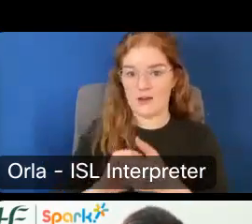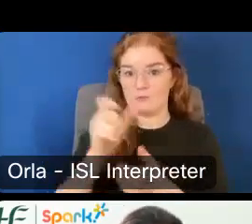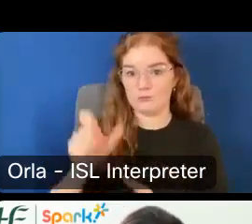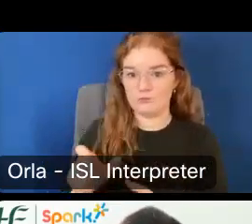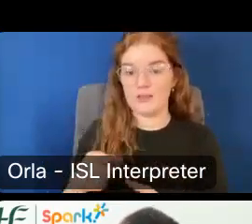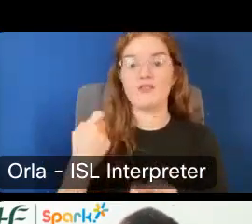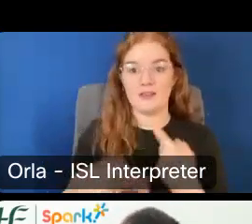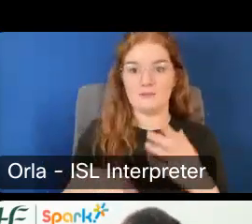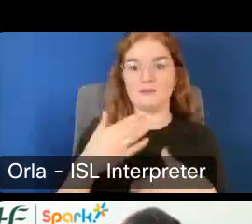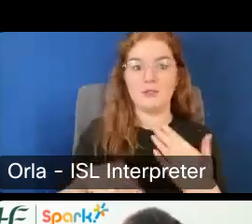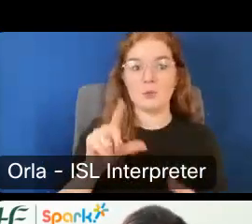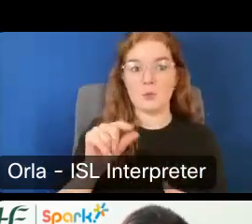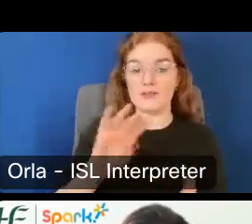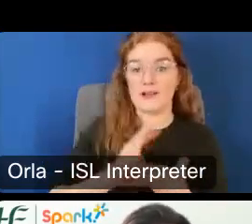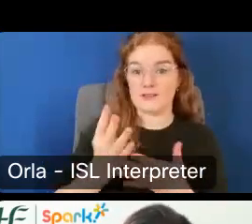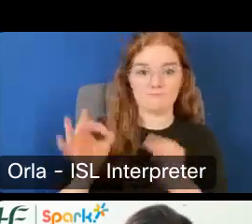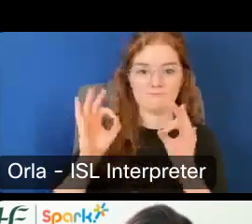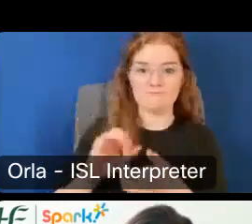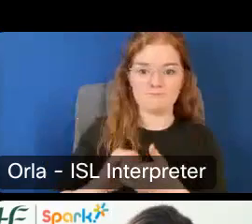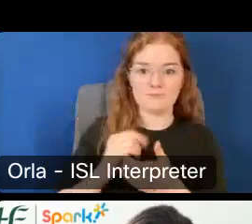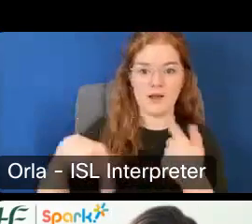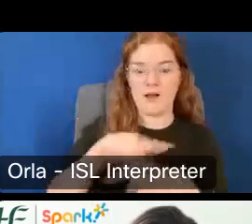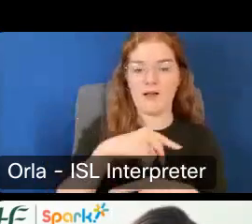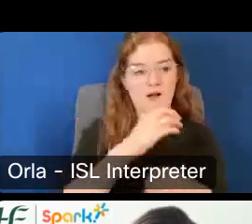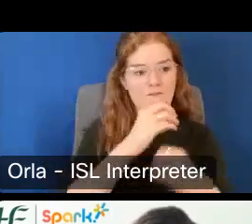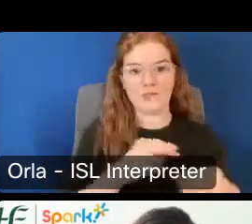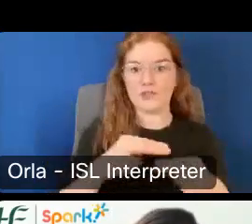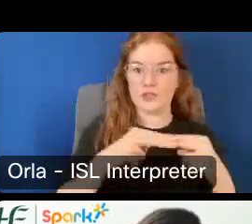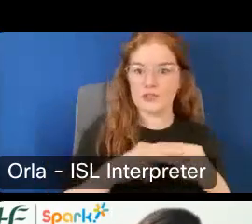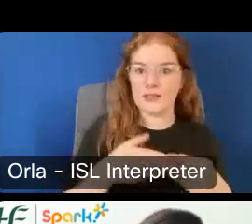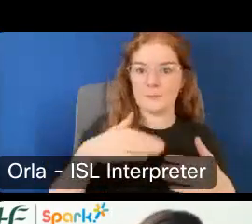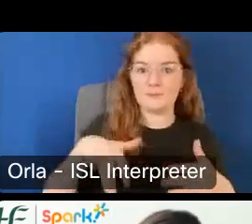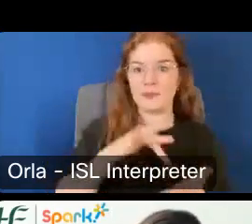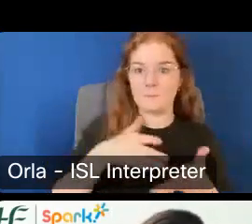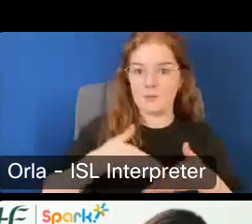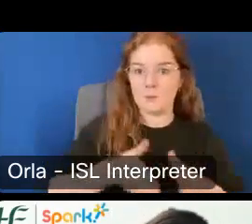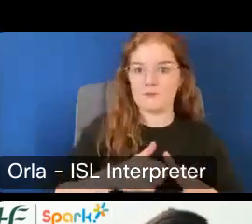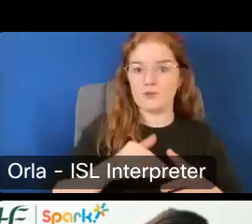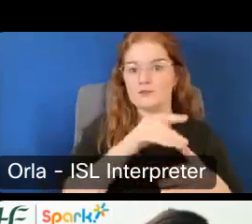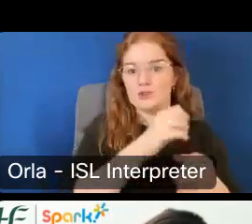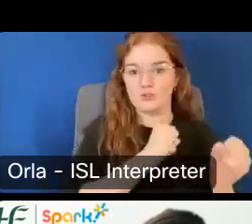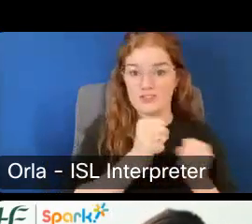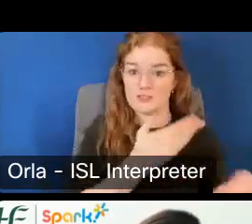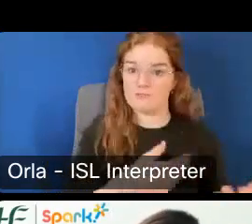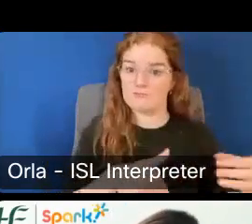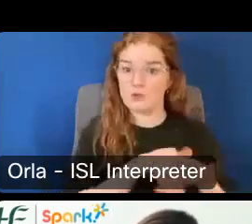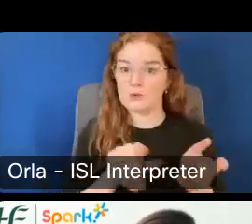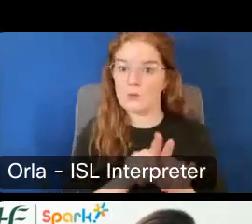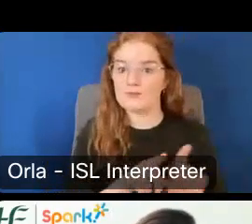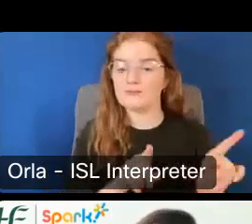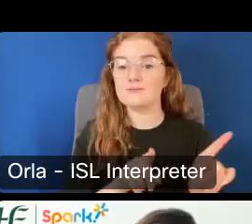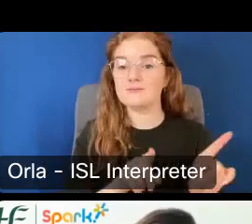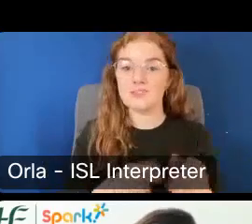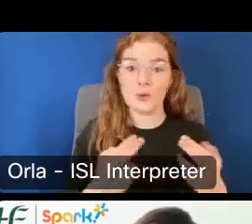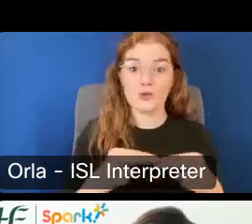our fantastic colleagues in the Office of Nursing and Midwifery Services Directorship came on board. We had a Nursing